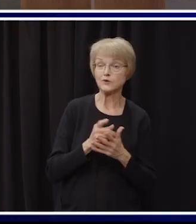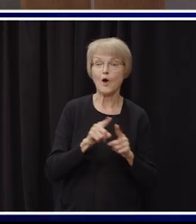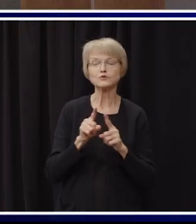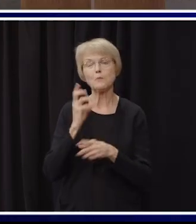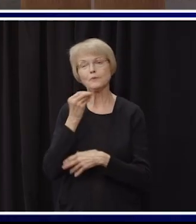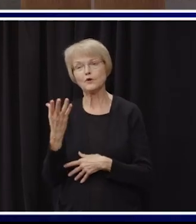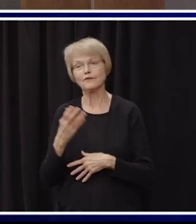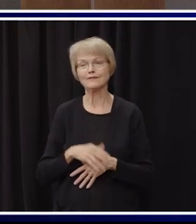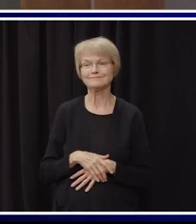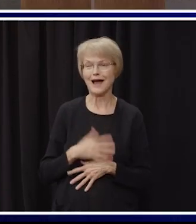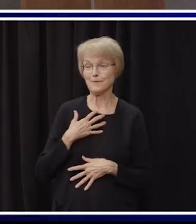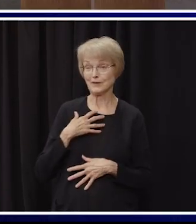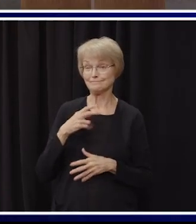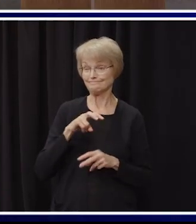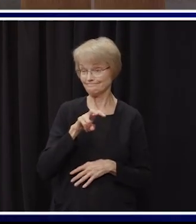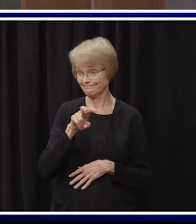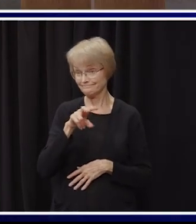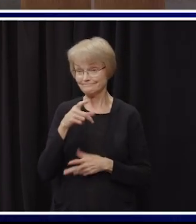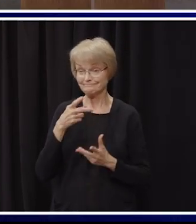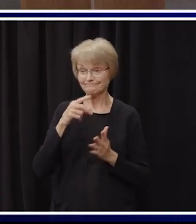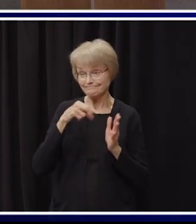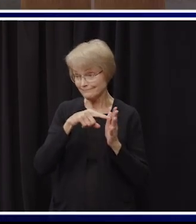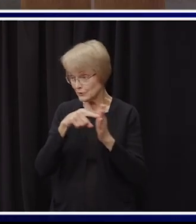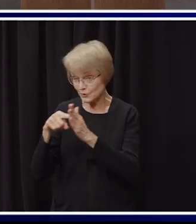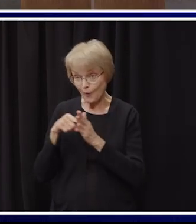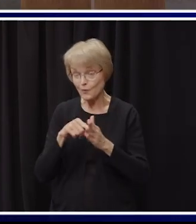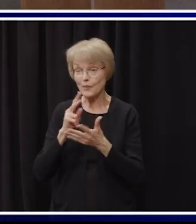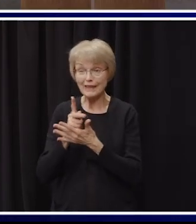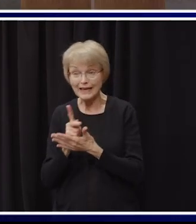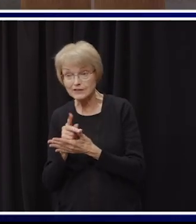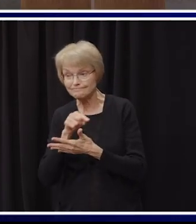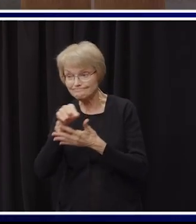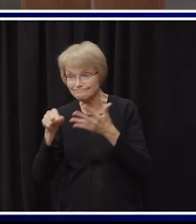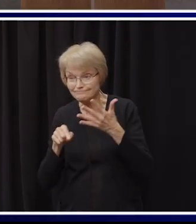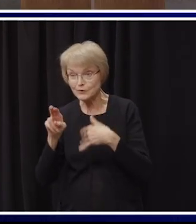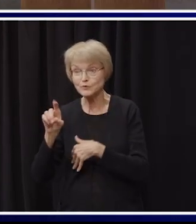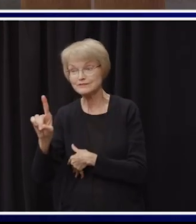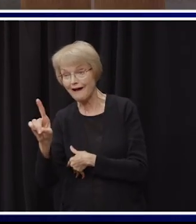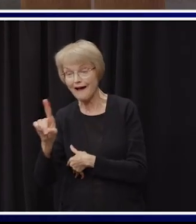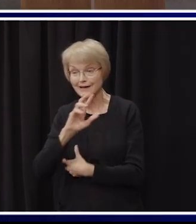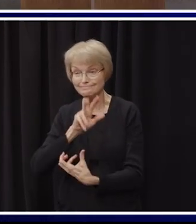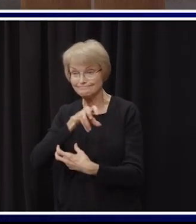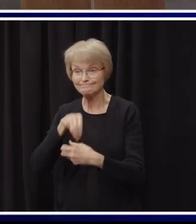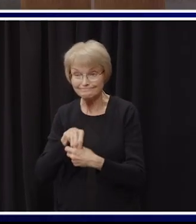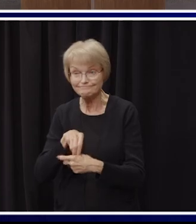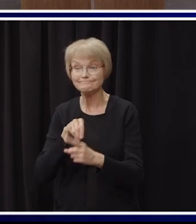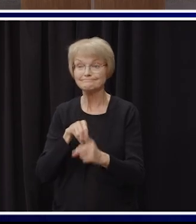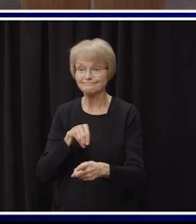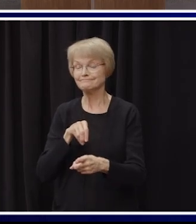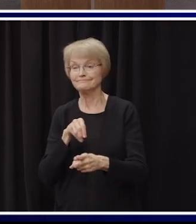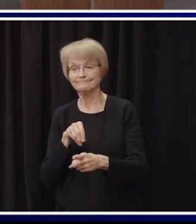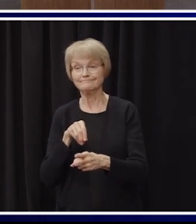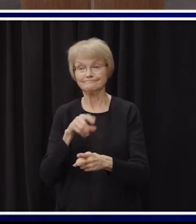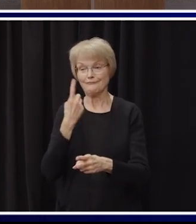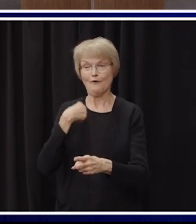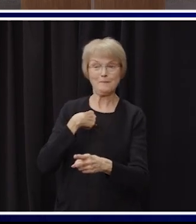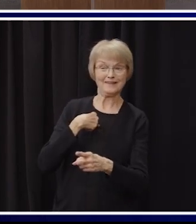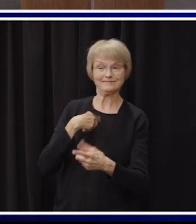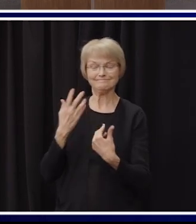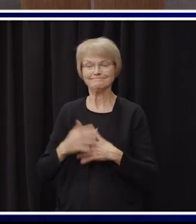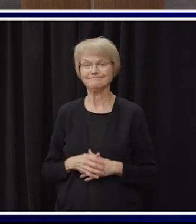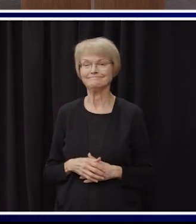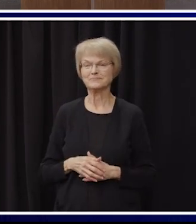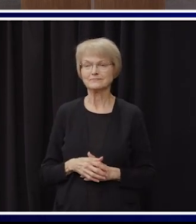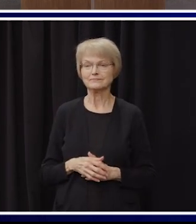like to take you on a tour and show you how this kitchen works and all the universal features that were added into it and created for me by Compass Design